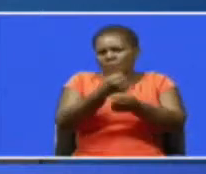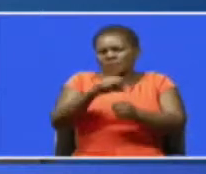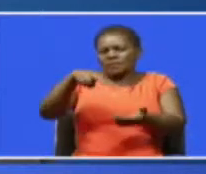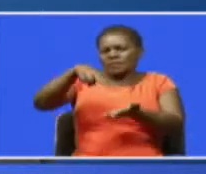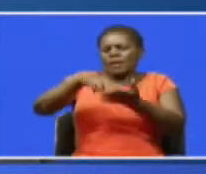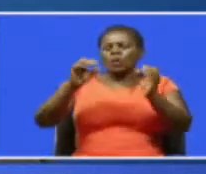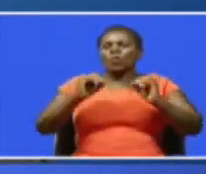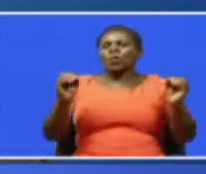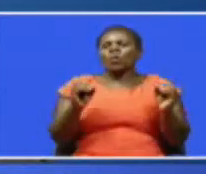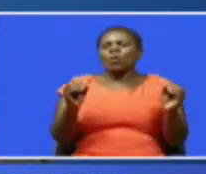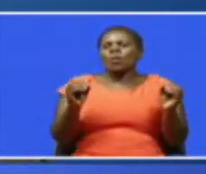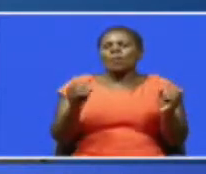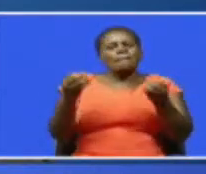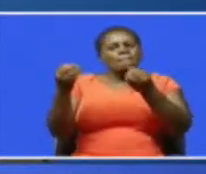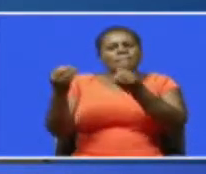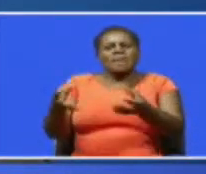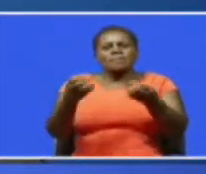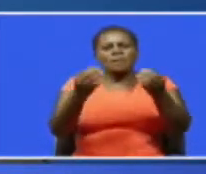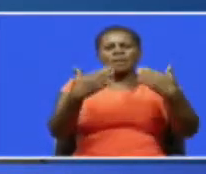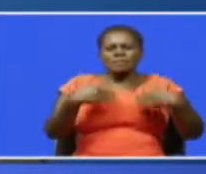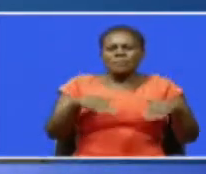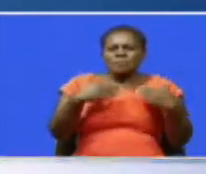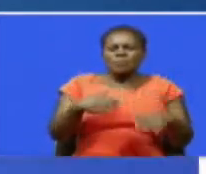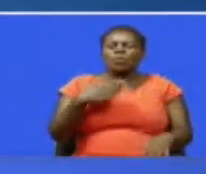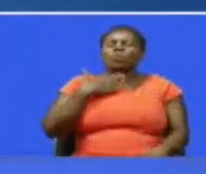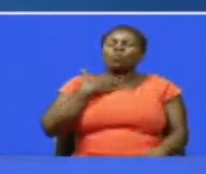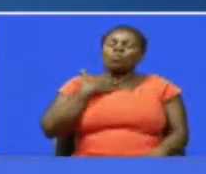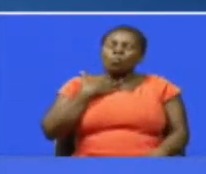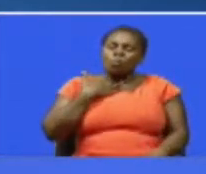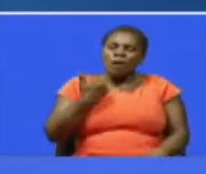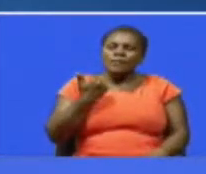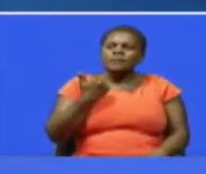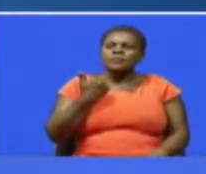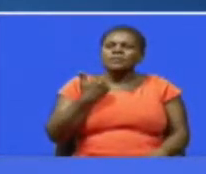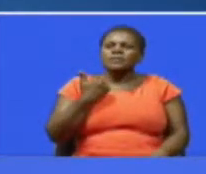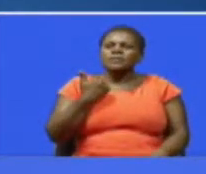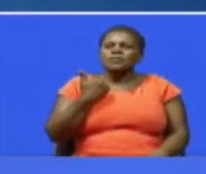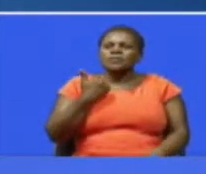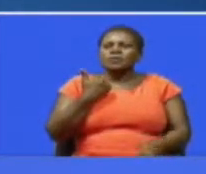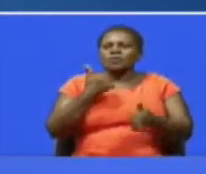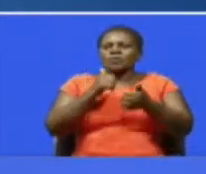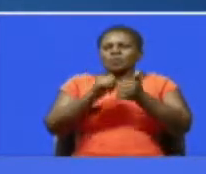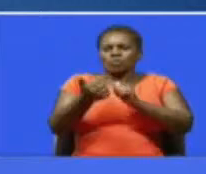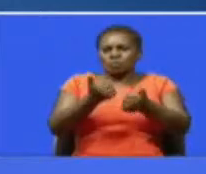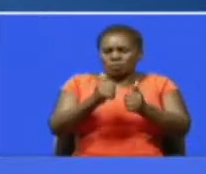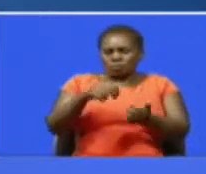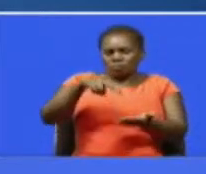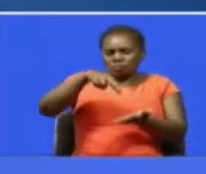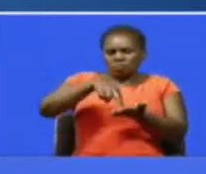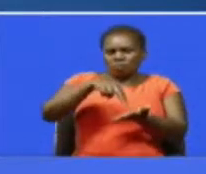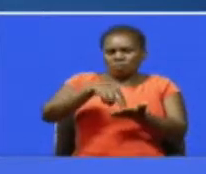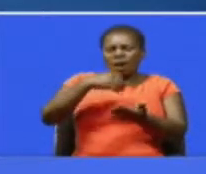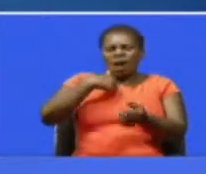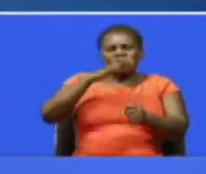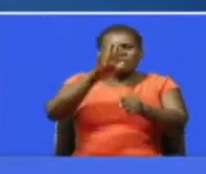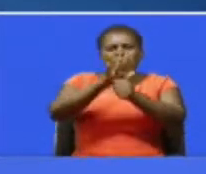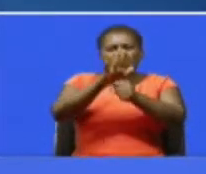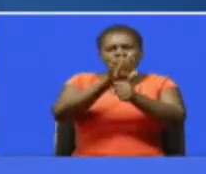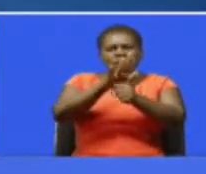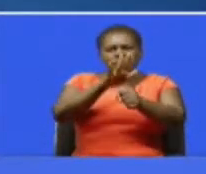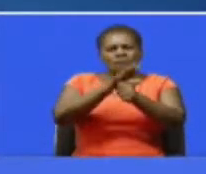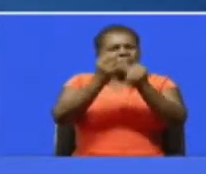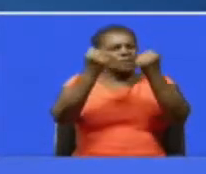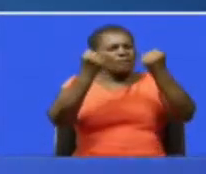contesting. In fact, a lot of people are relishing that contest against him because they have loads and loads of